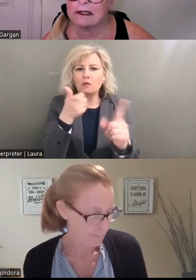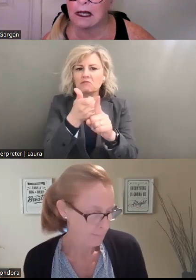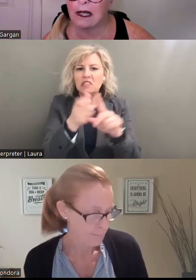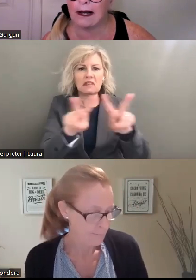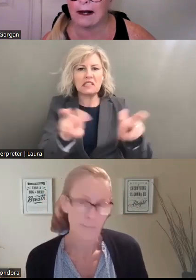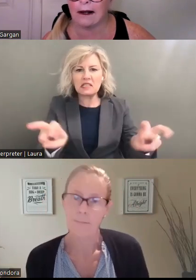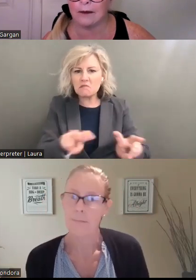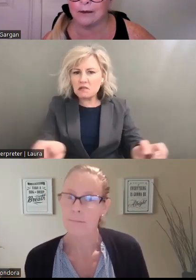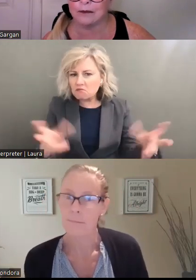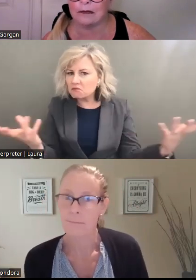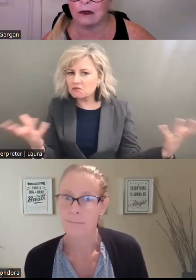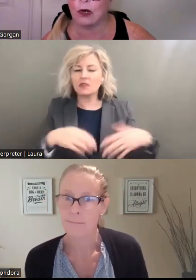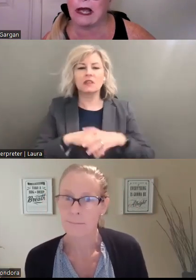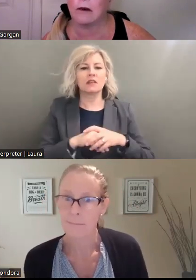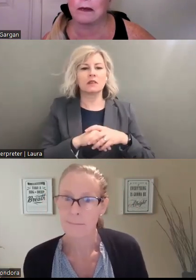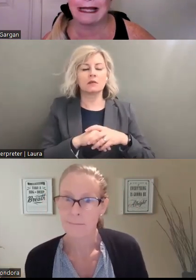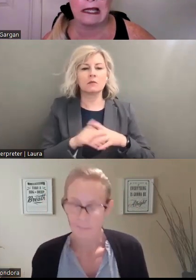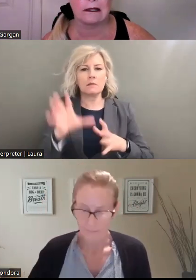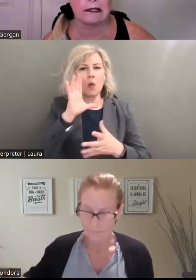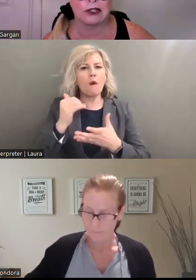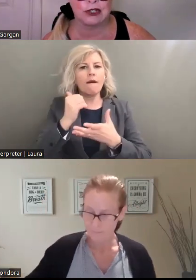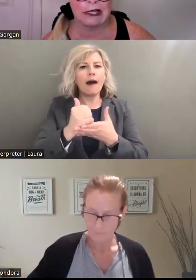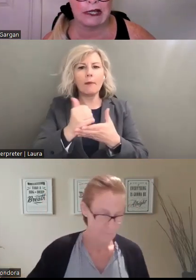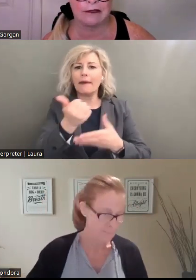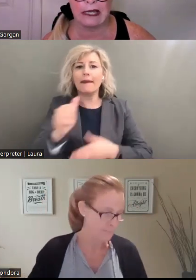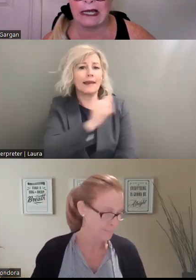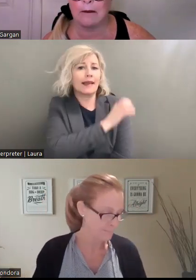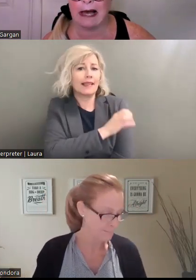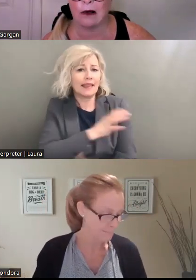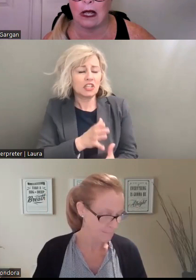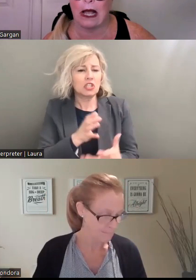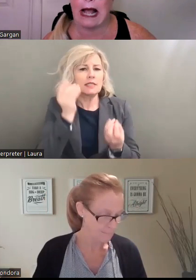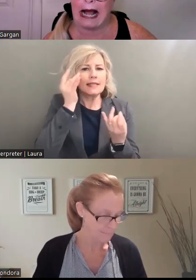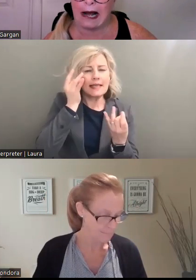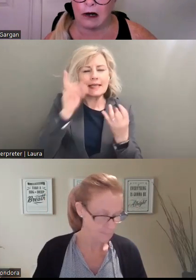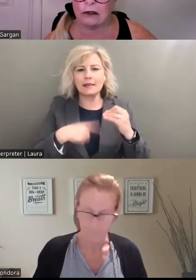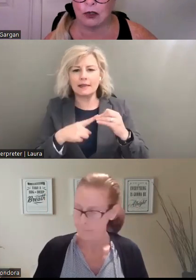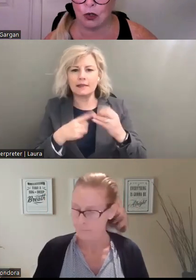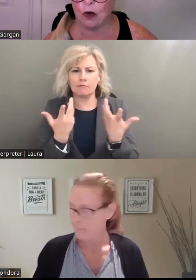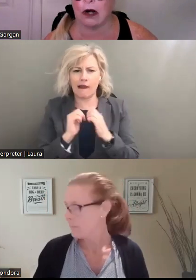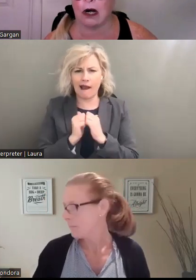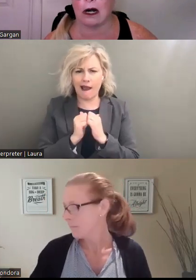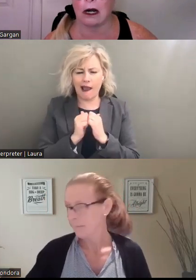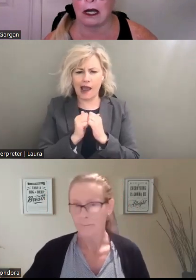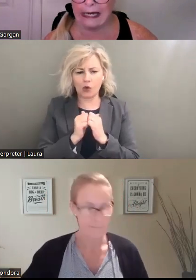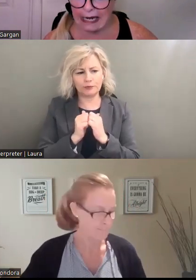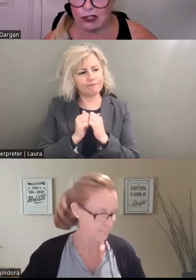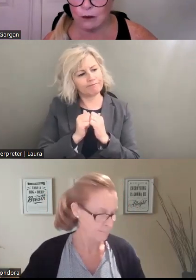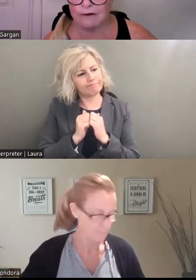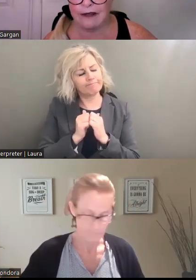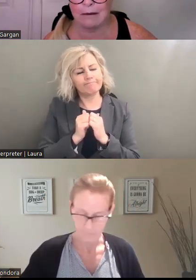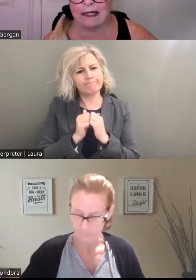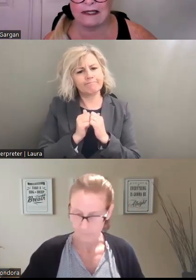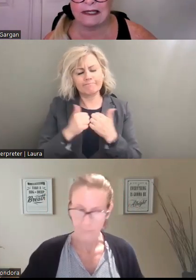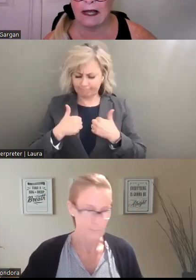self-assessment. It will help any clinician in thinking about how you are engaging